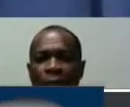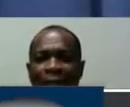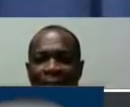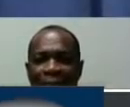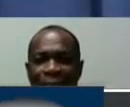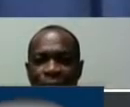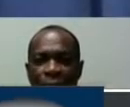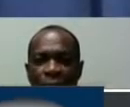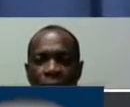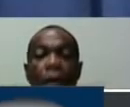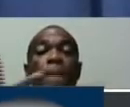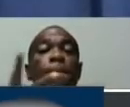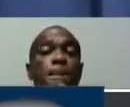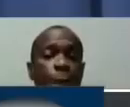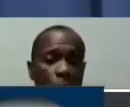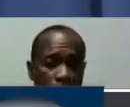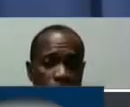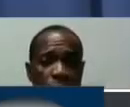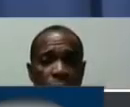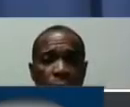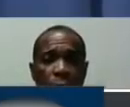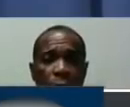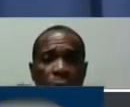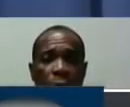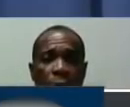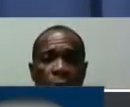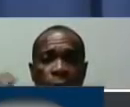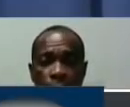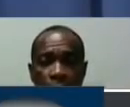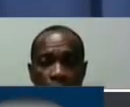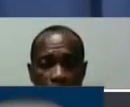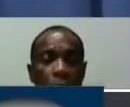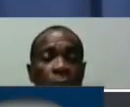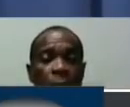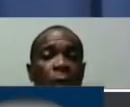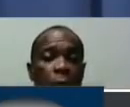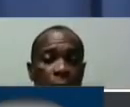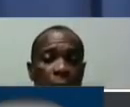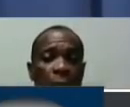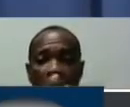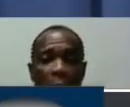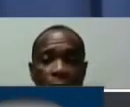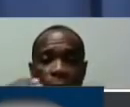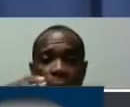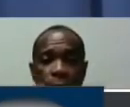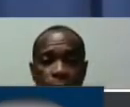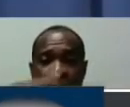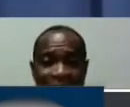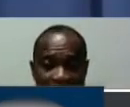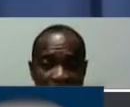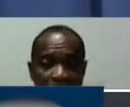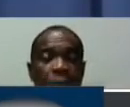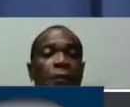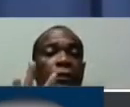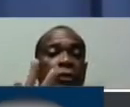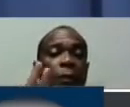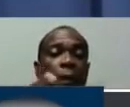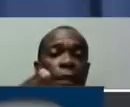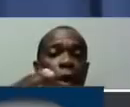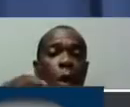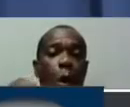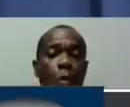Both Sinopharm and Pfizer are before WHO for EUL for the 5 to 11